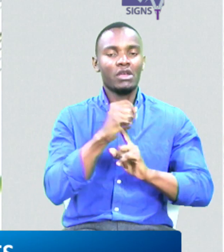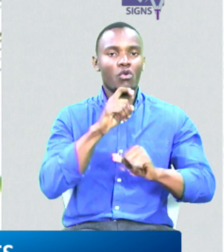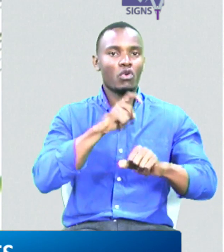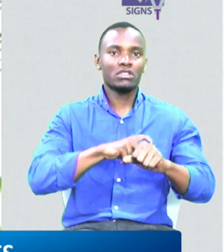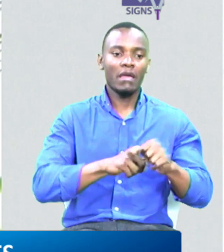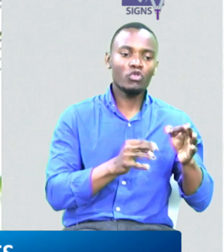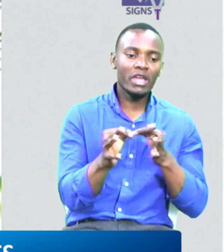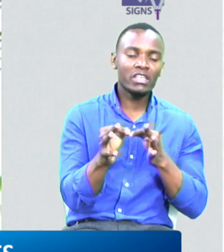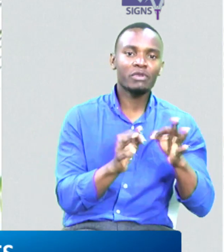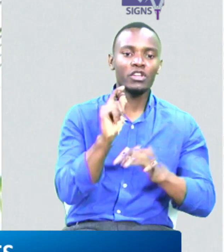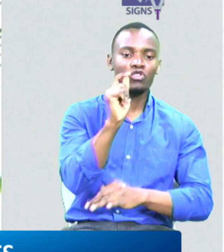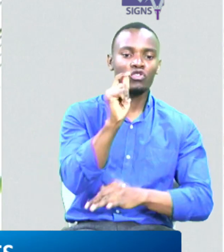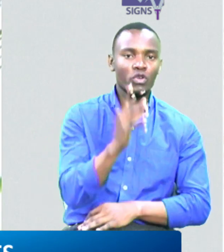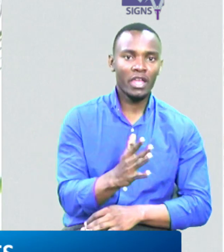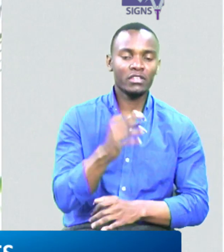are quiet.